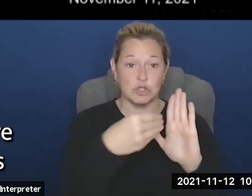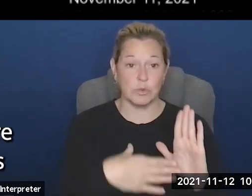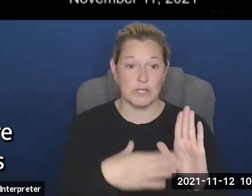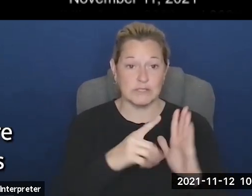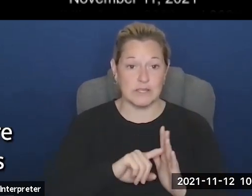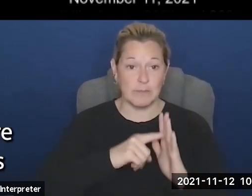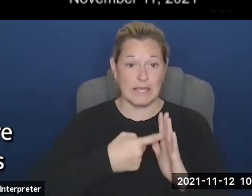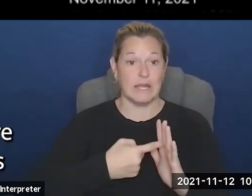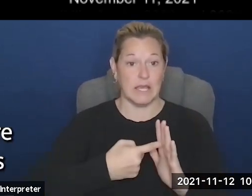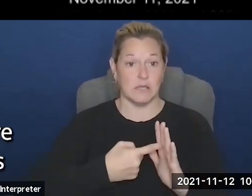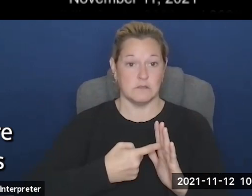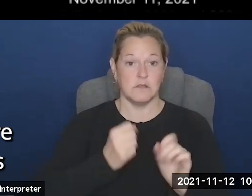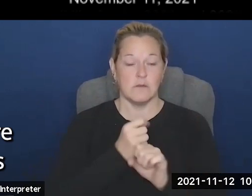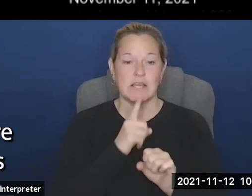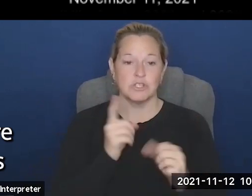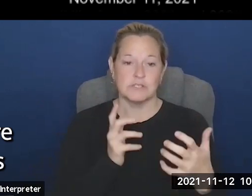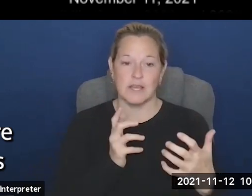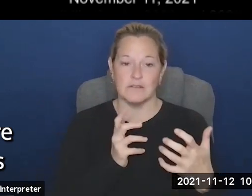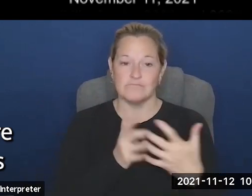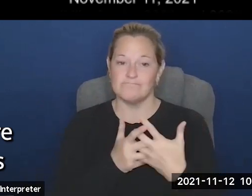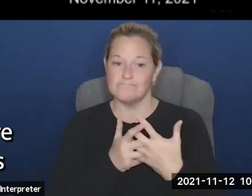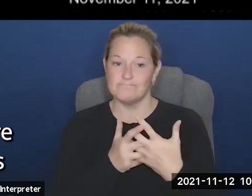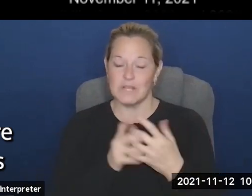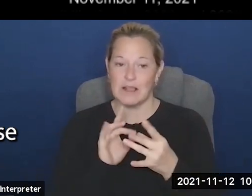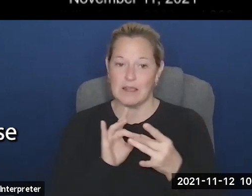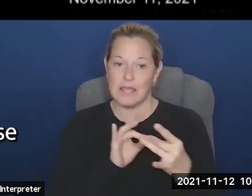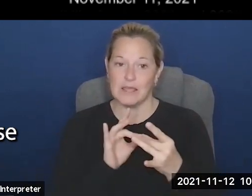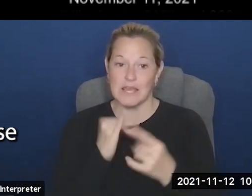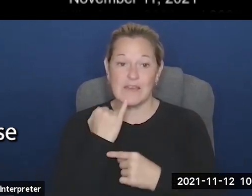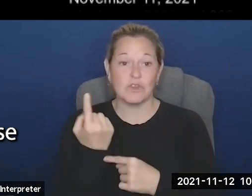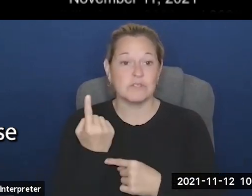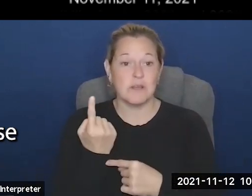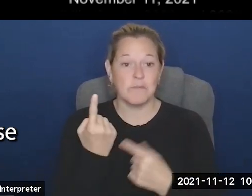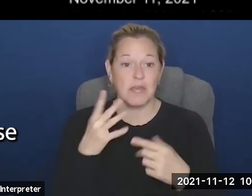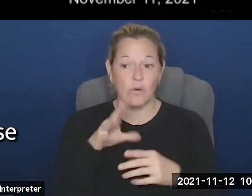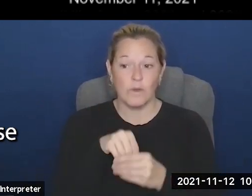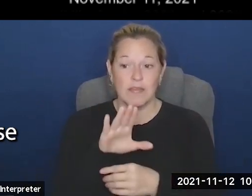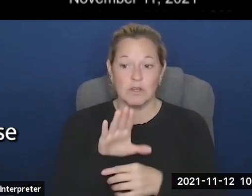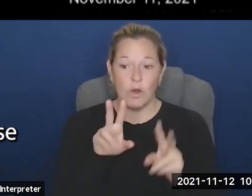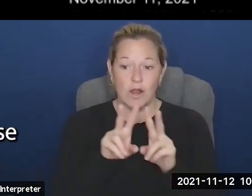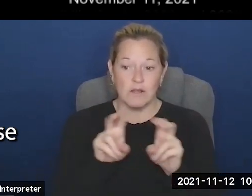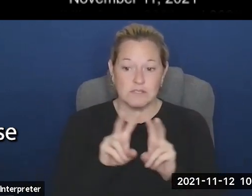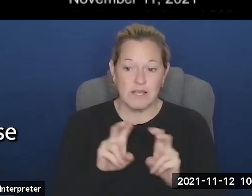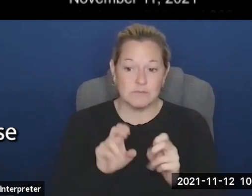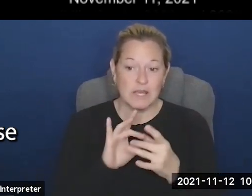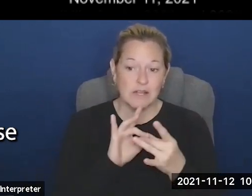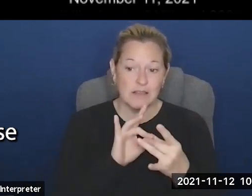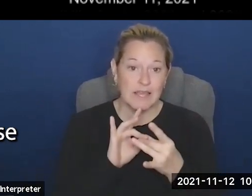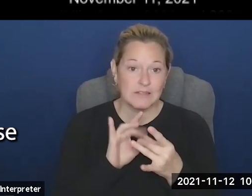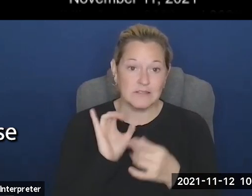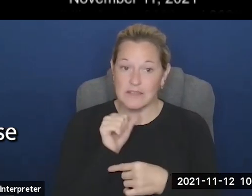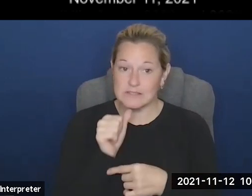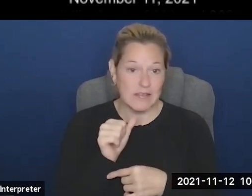that there is a link there. And if there's stuff in your assessments and evaluation that's not in your course expectations or